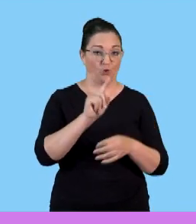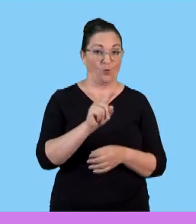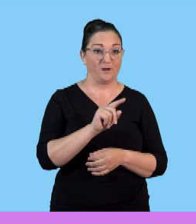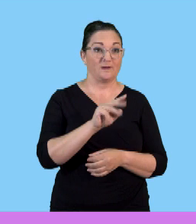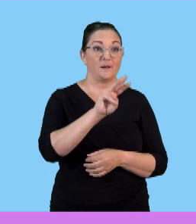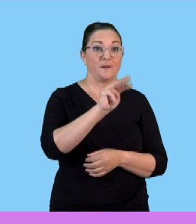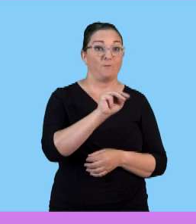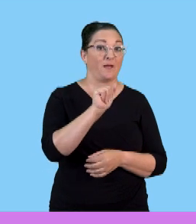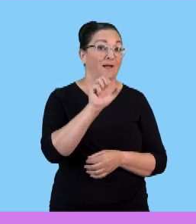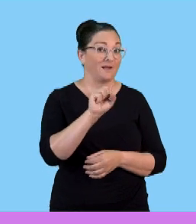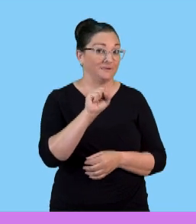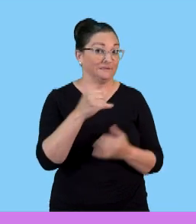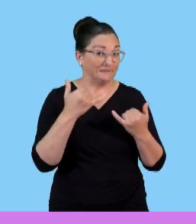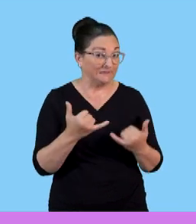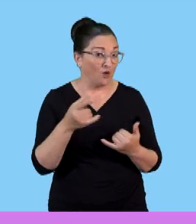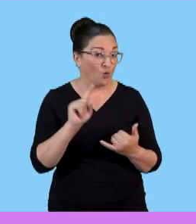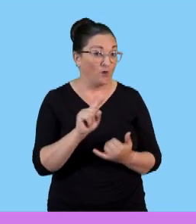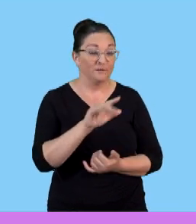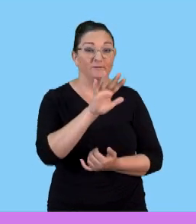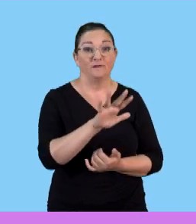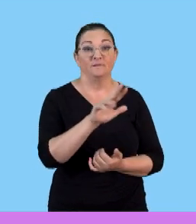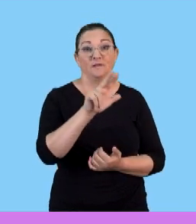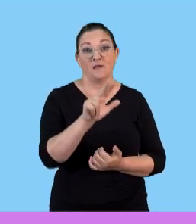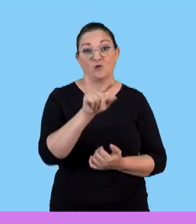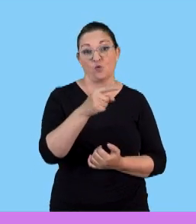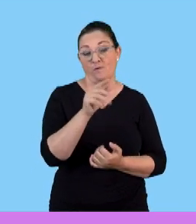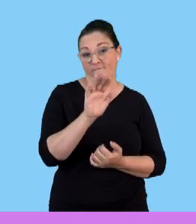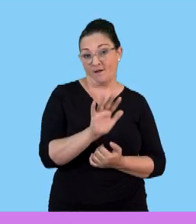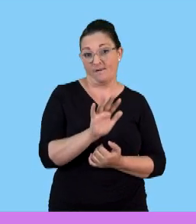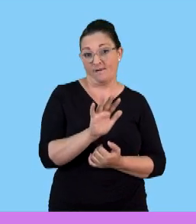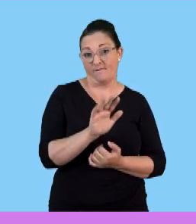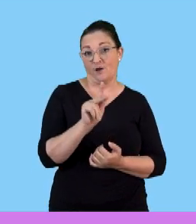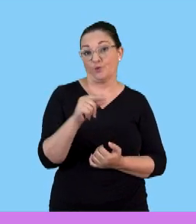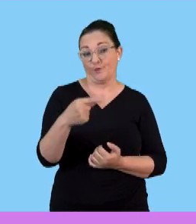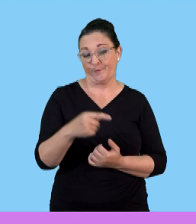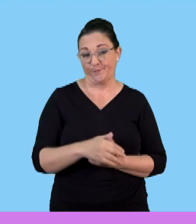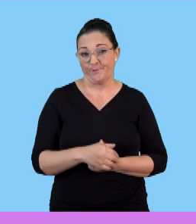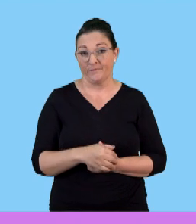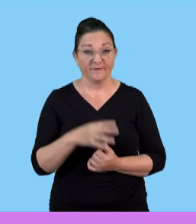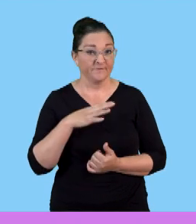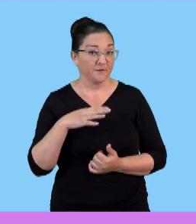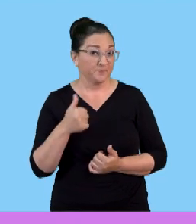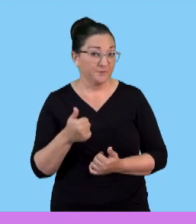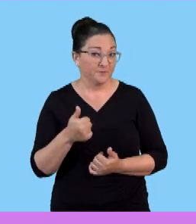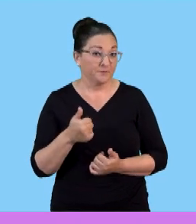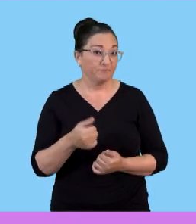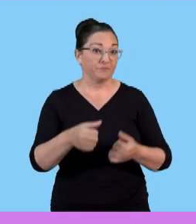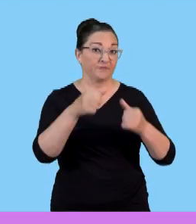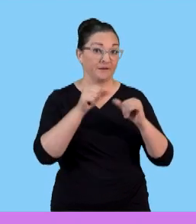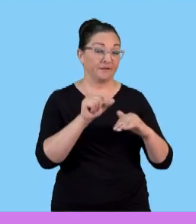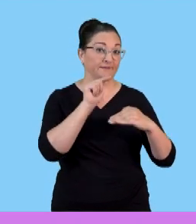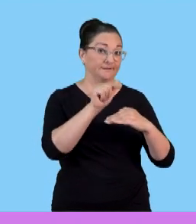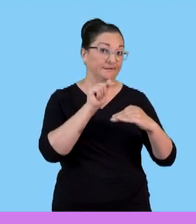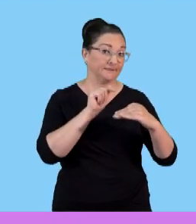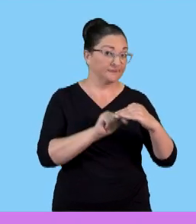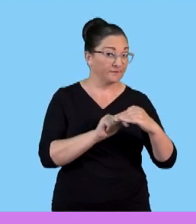substitute. Mass now, remember, is 58.5 kilograms. Are we fine?